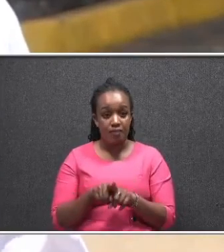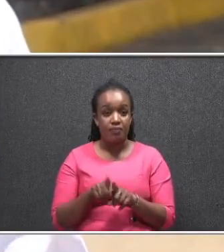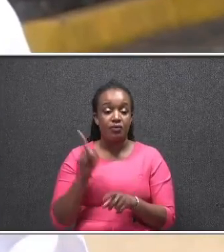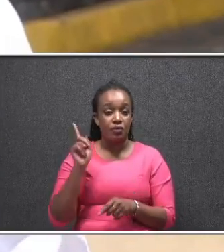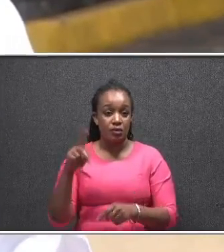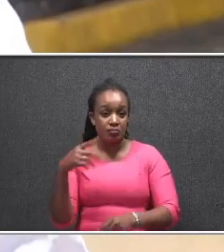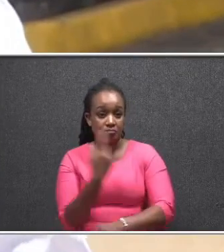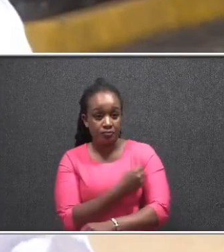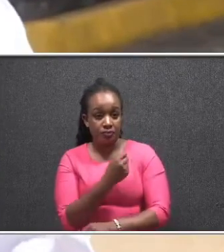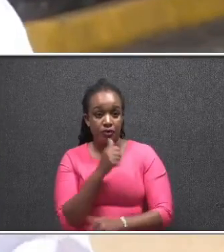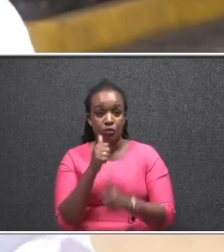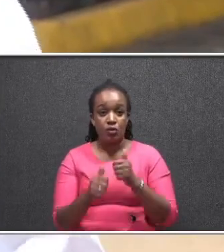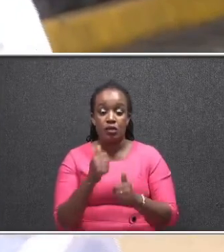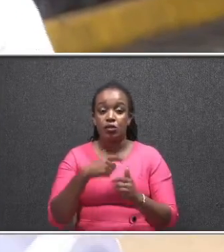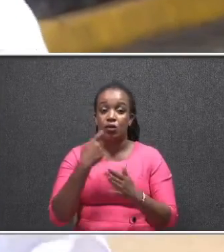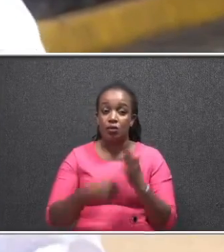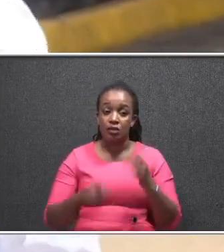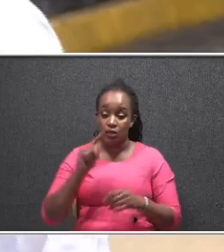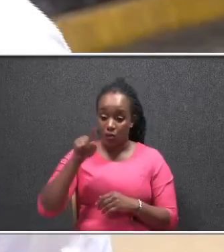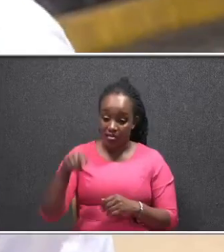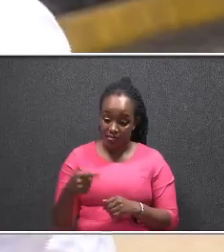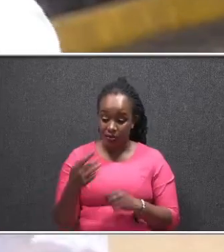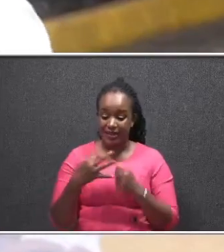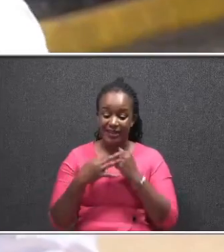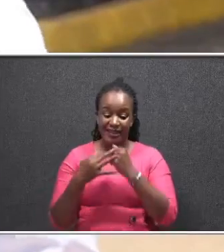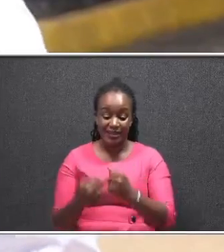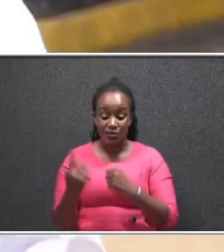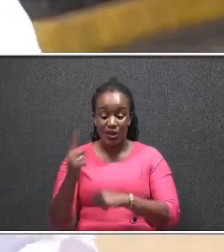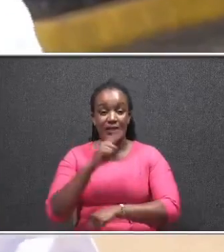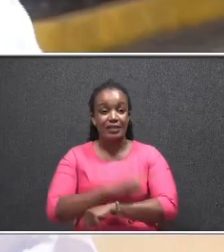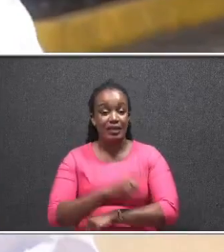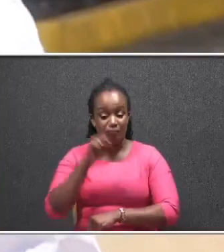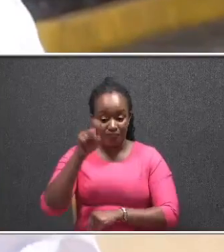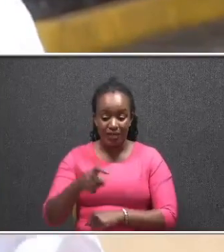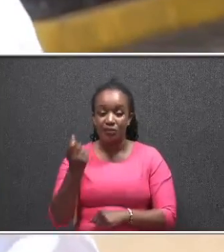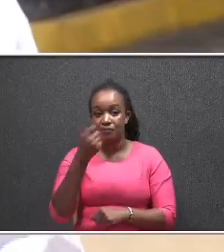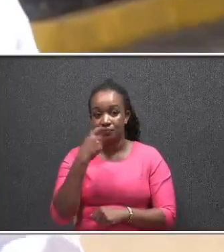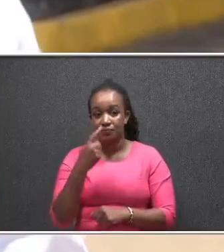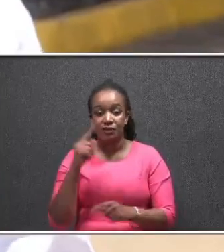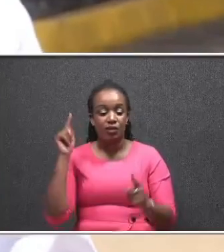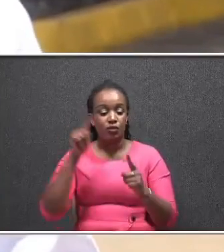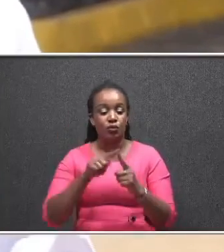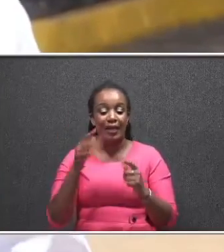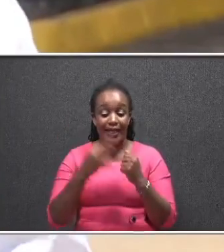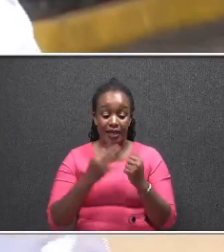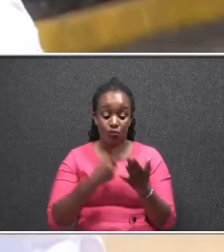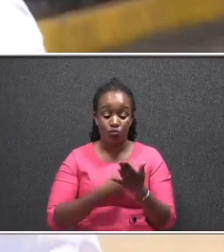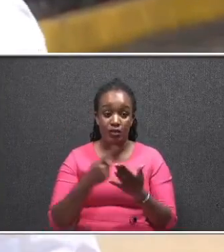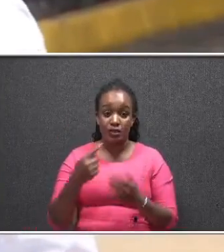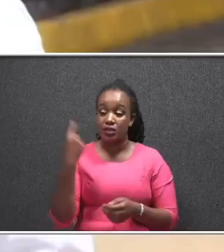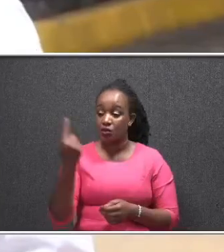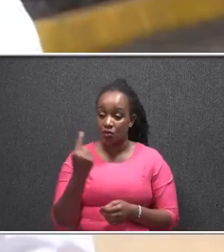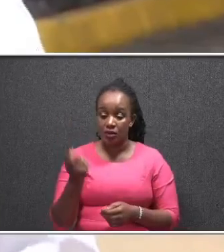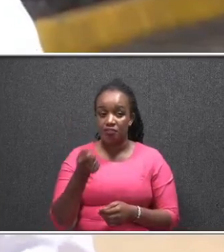injection costing around Kenya shillings 1,800 a day and has to be administered up to 8 weeks is the only